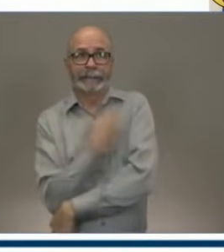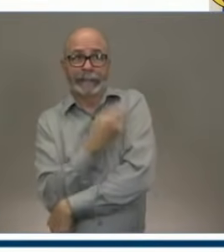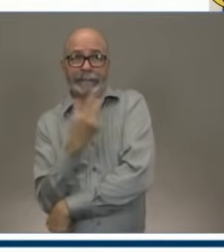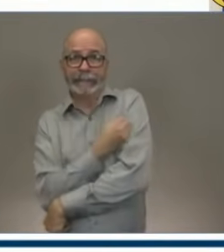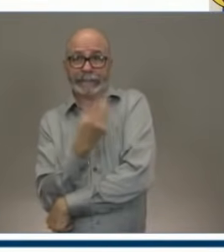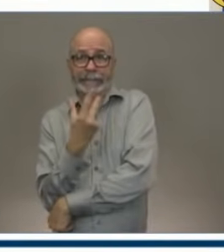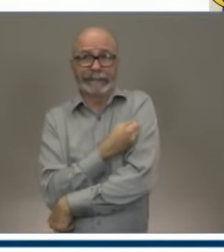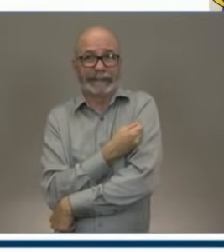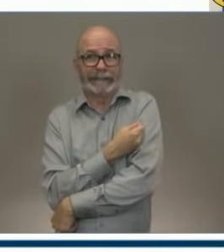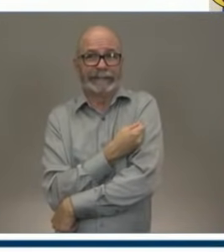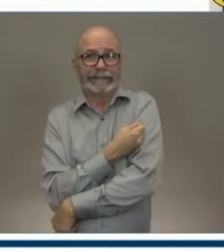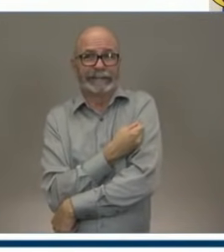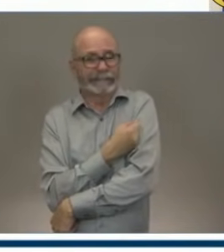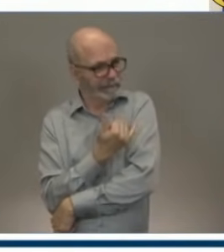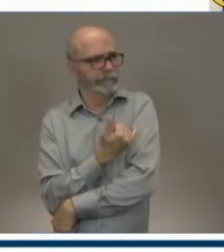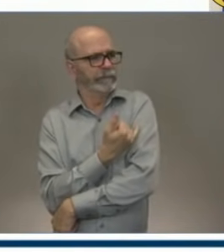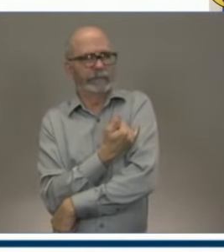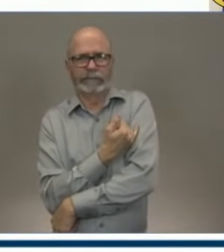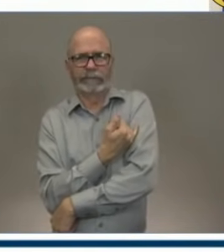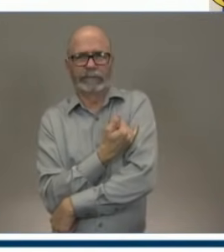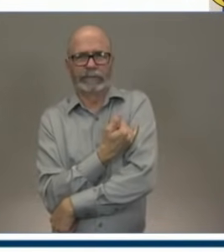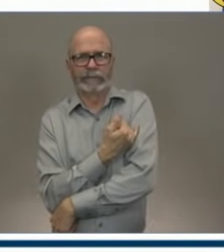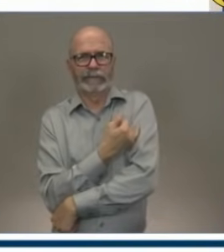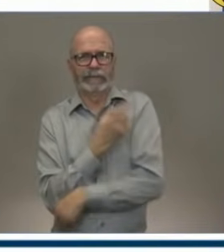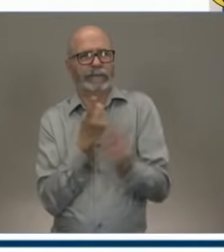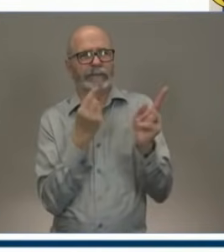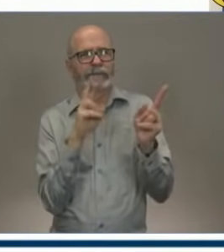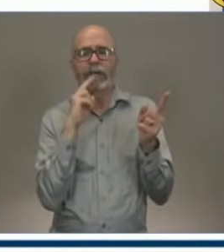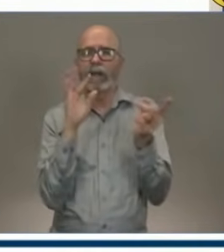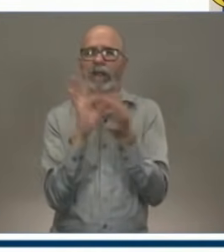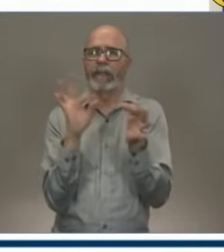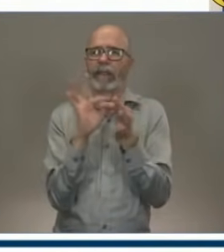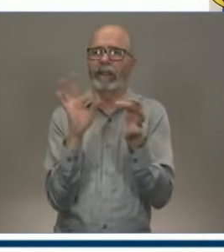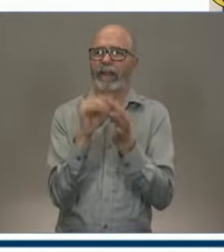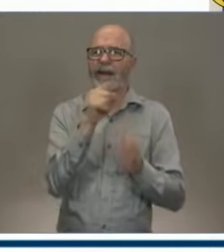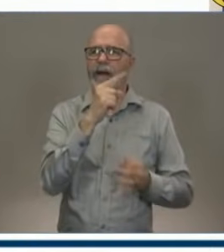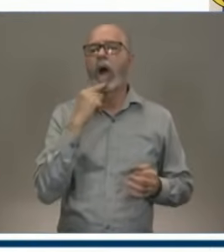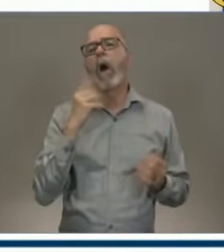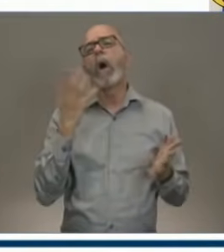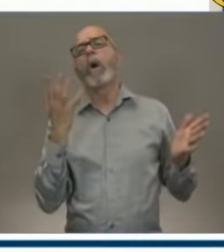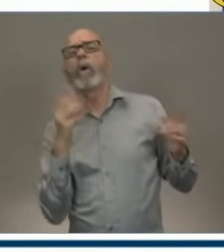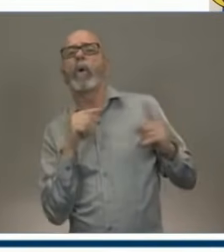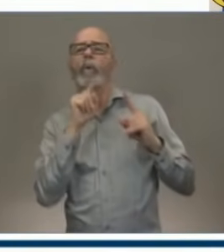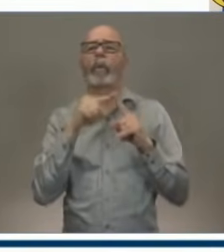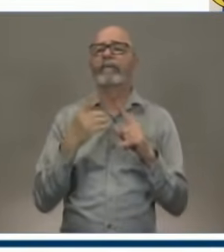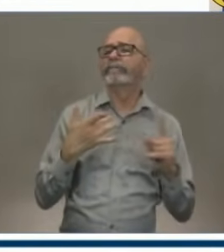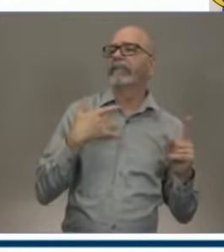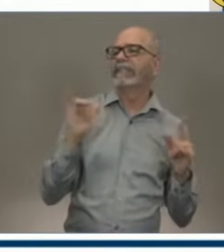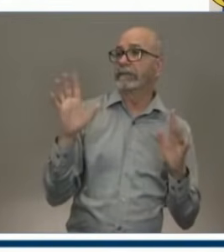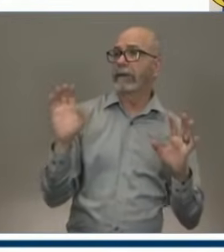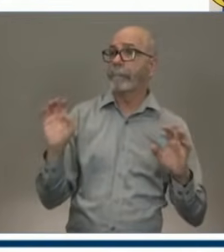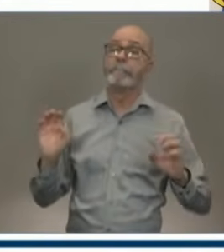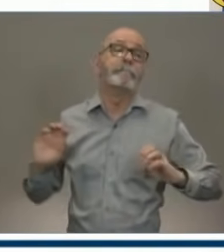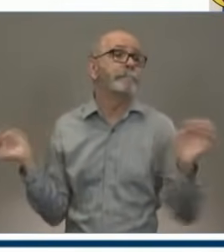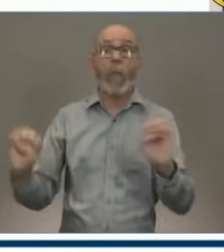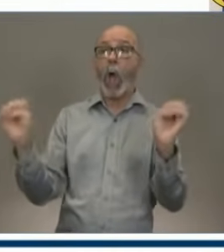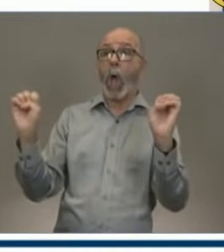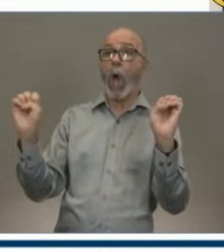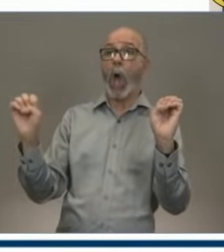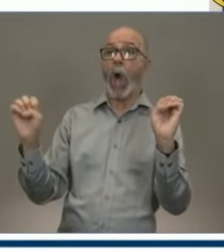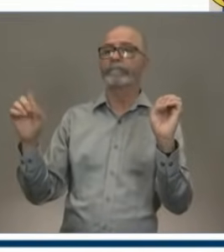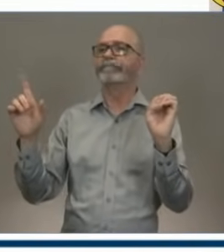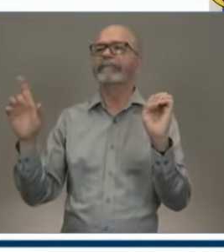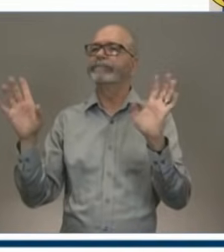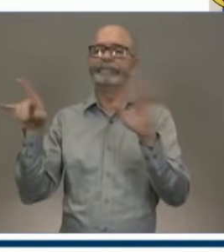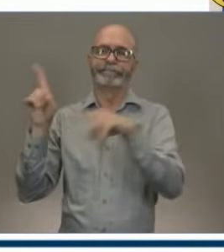do you see things like the emergency measures being gone, mask wearing being gone, restrictions gone, and life back